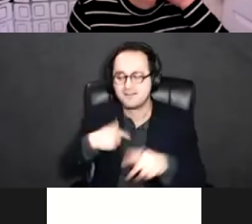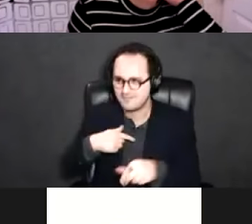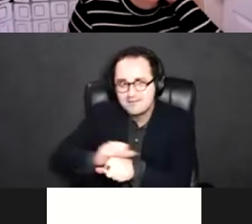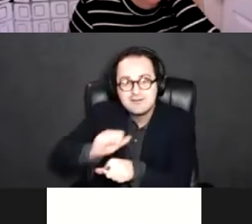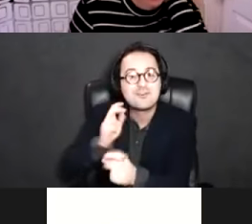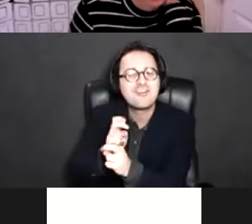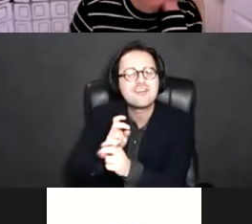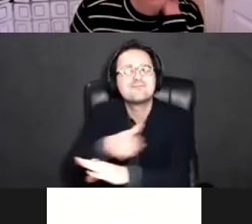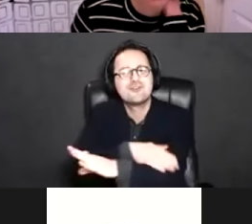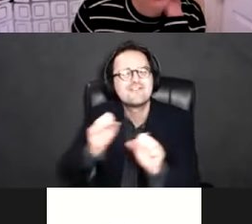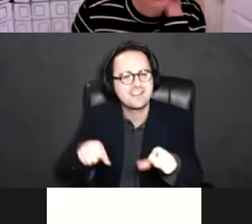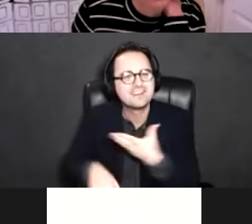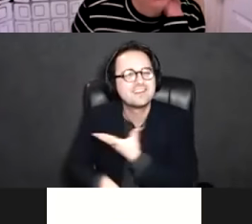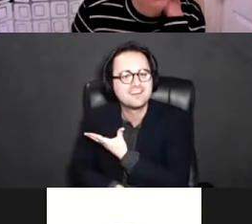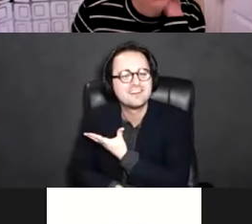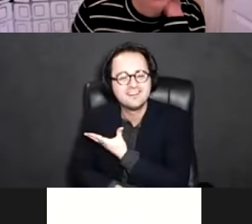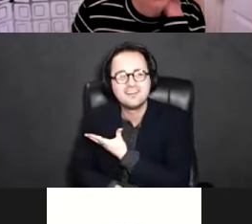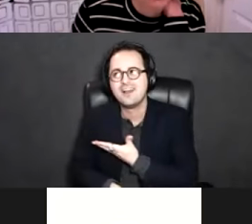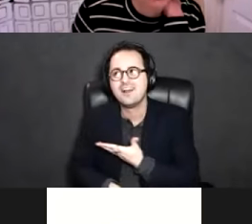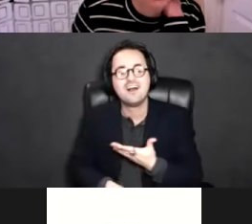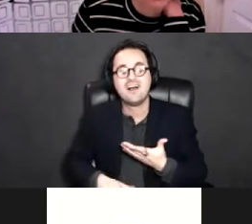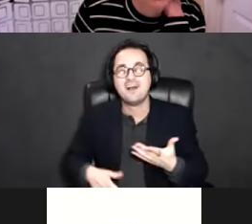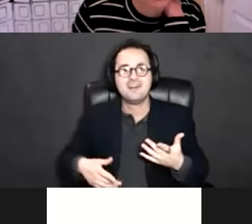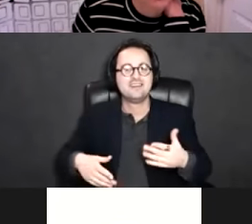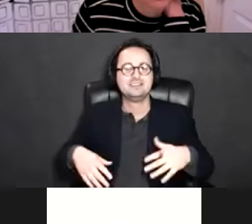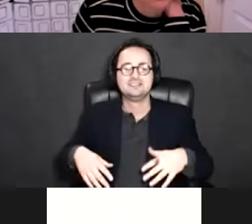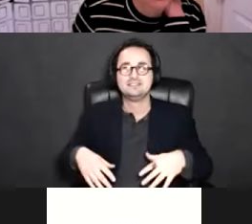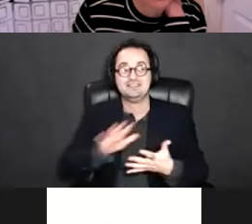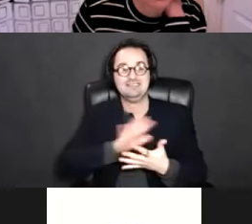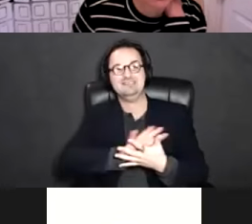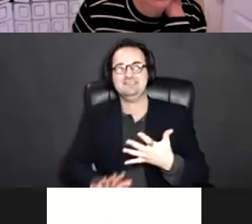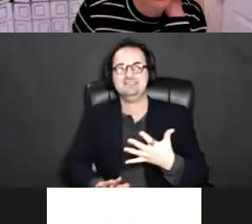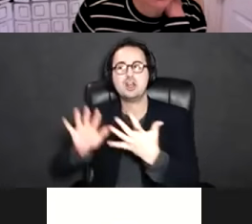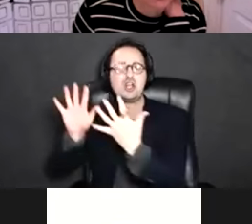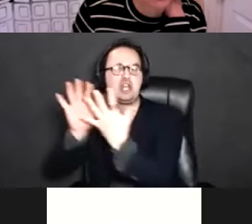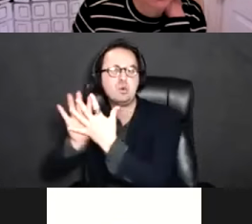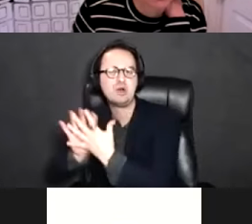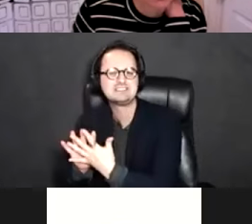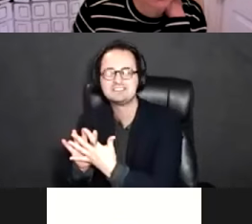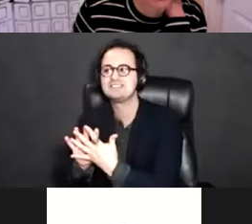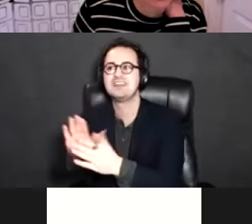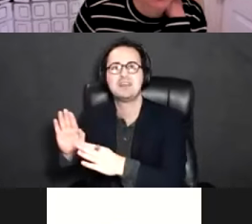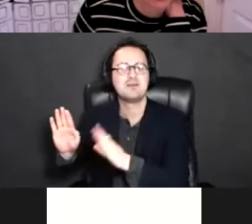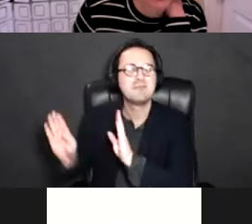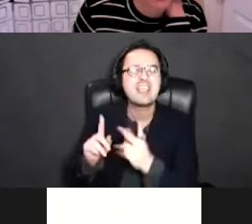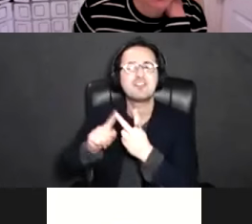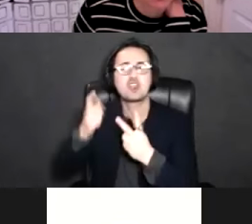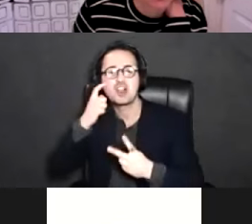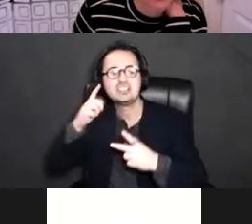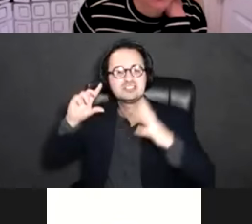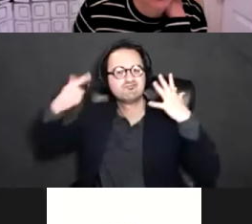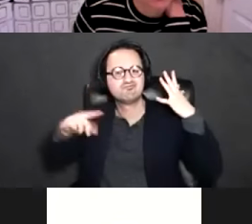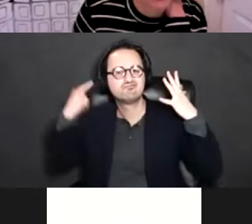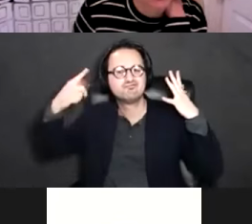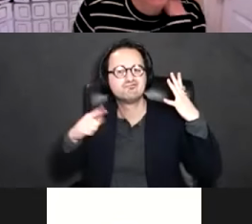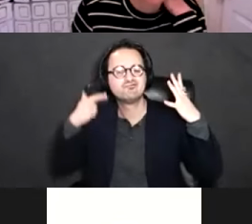better at reading? You know, there's all these, you know, nuances of behavior and cognition that, you know,